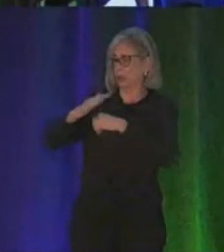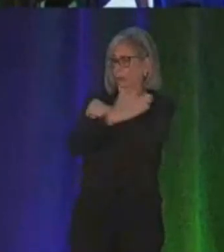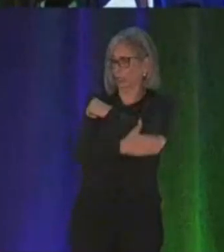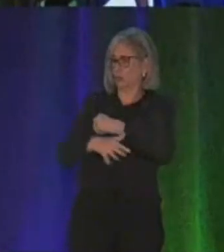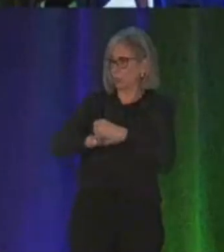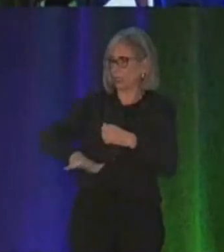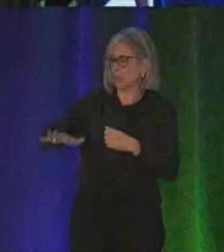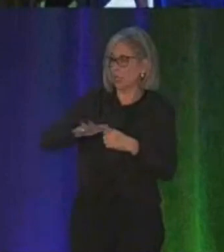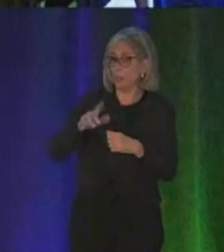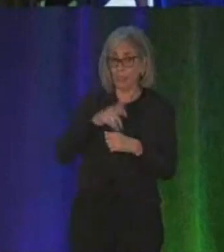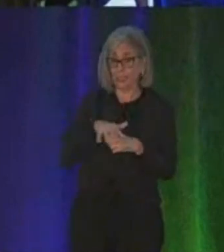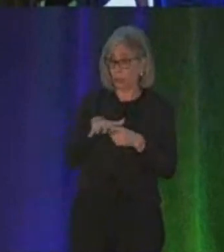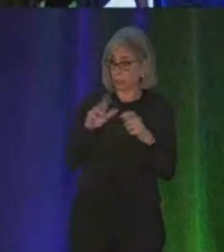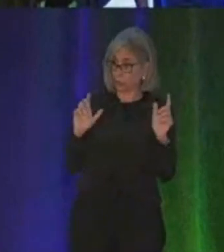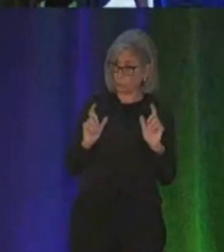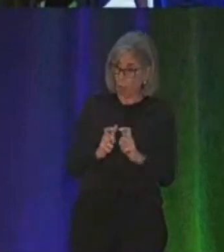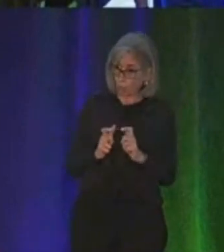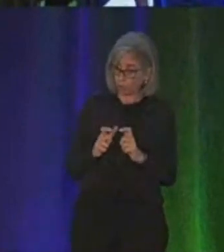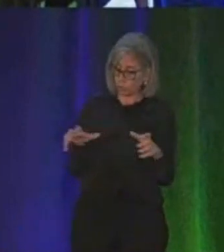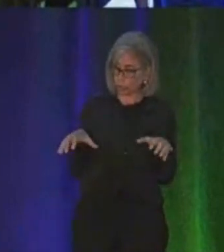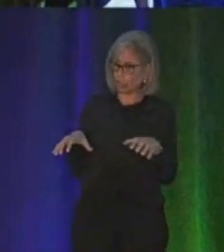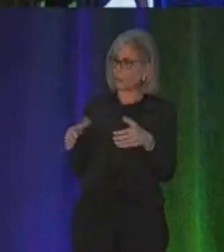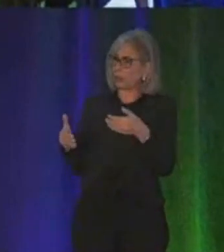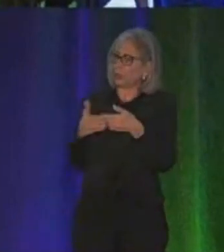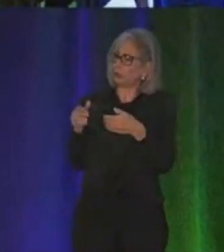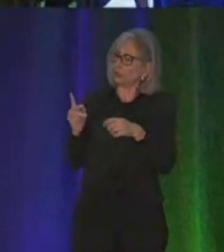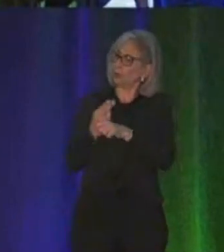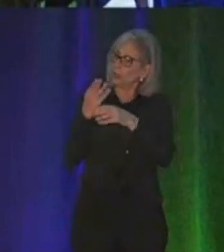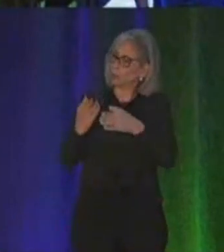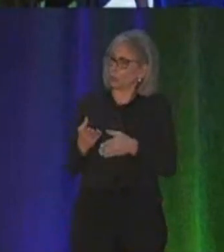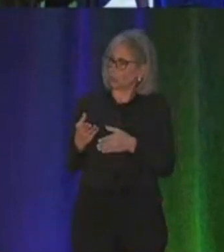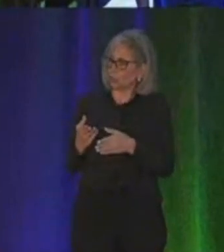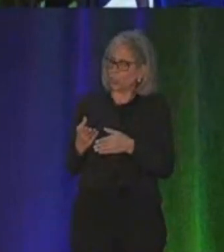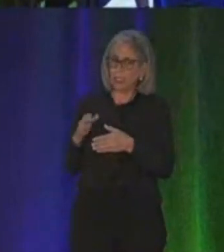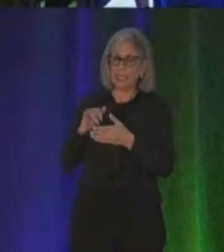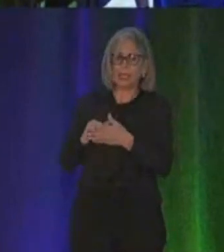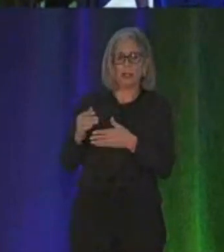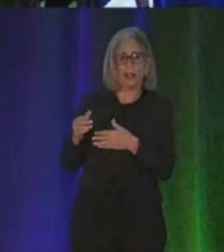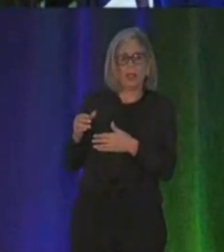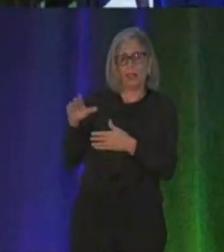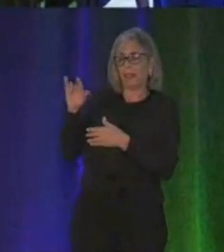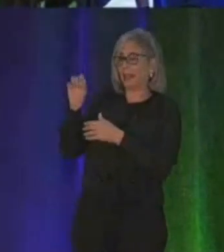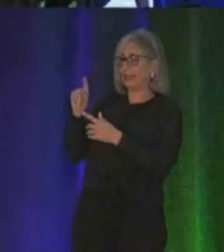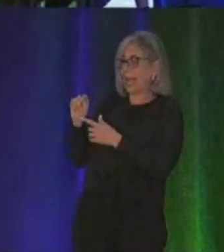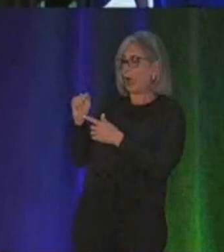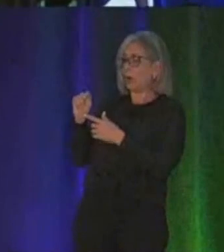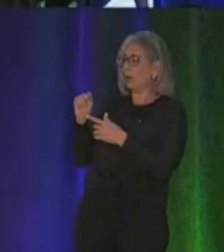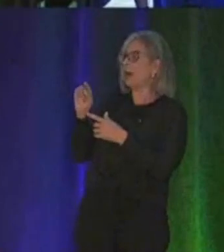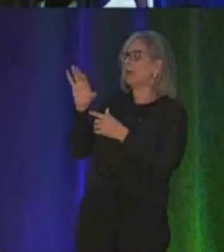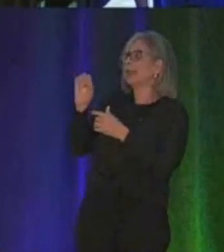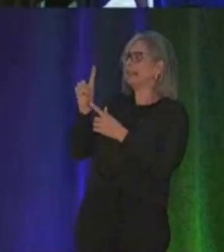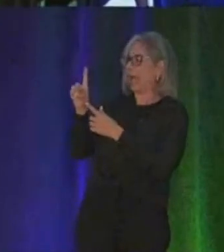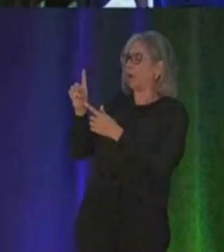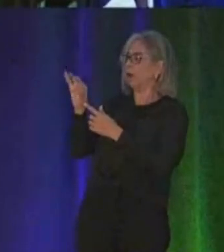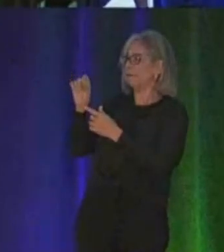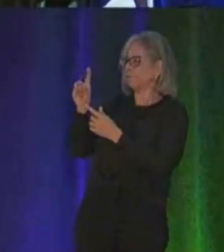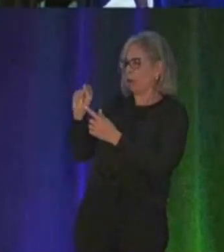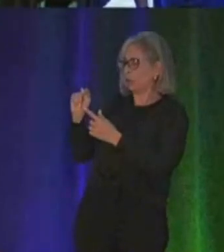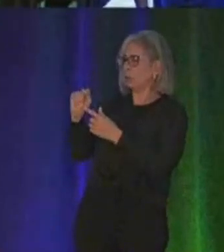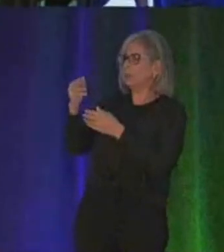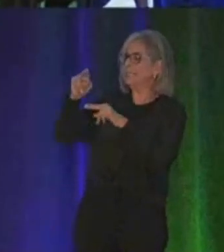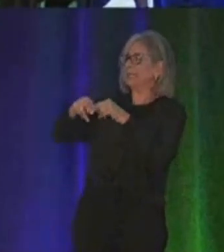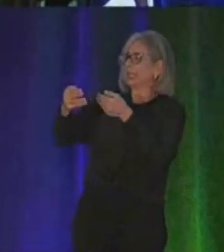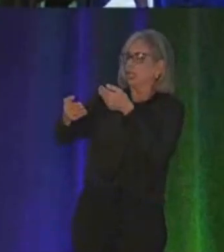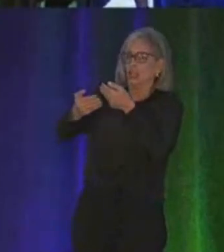are smaller, but they're nearer to the user. So CloudFront will sit in front of your S3 bucket. So when someone comes to